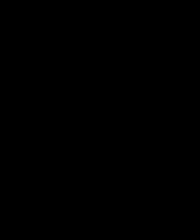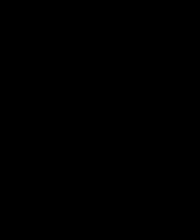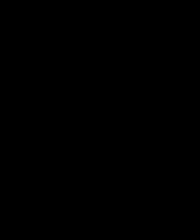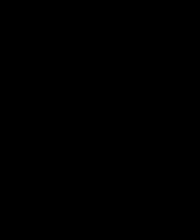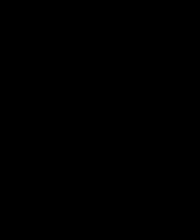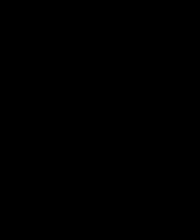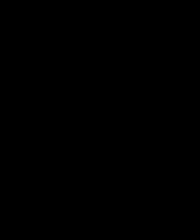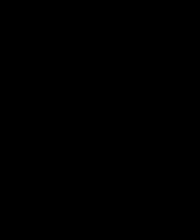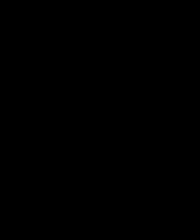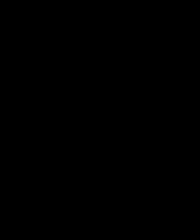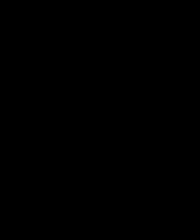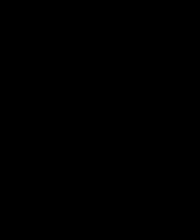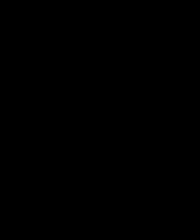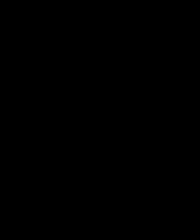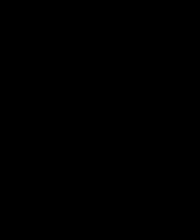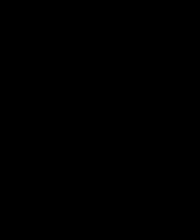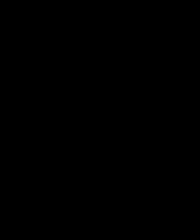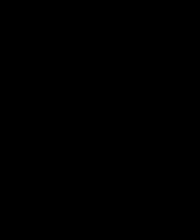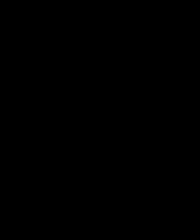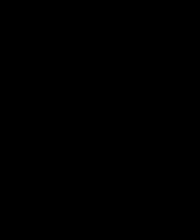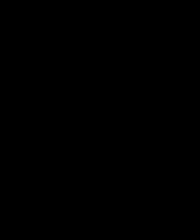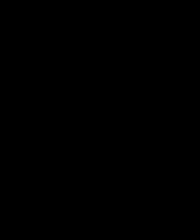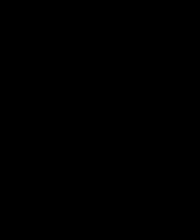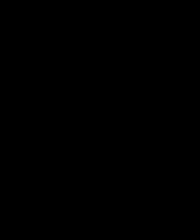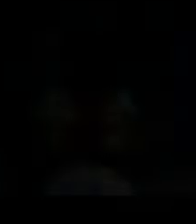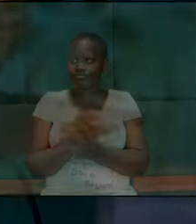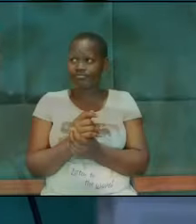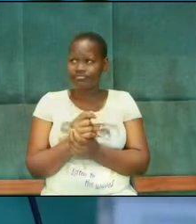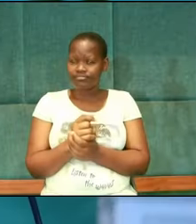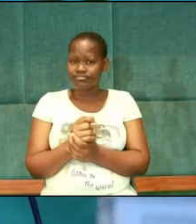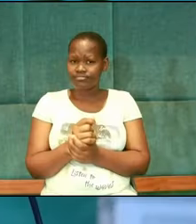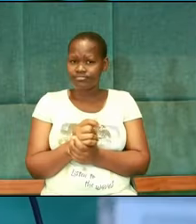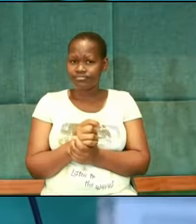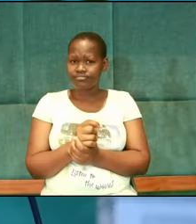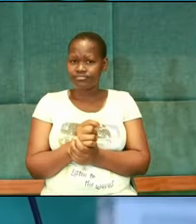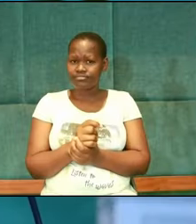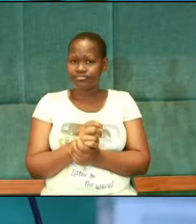Alexander Graham, the Graham Bell, exploits.